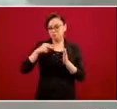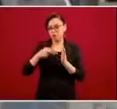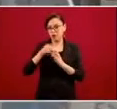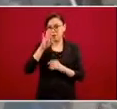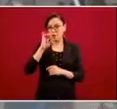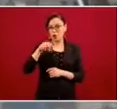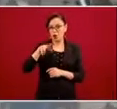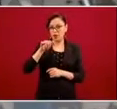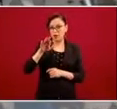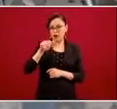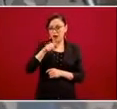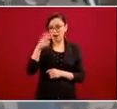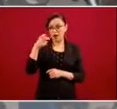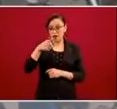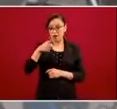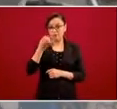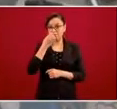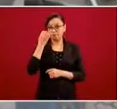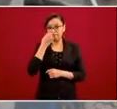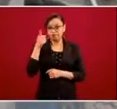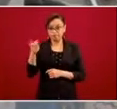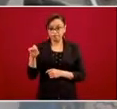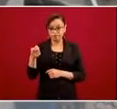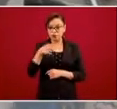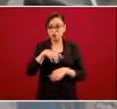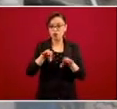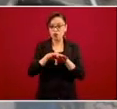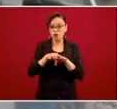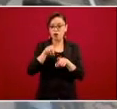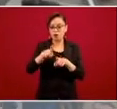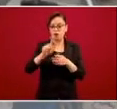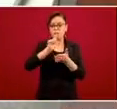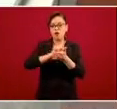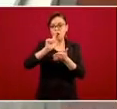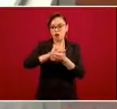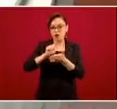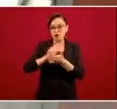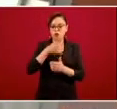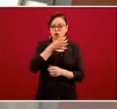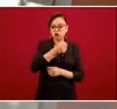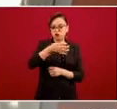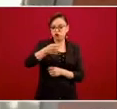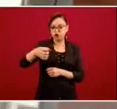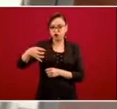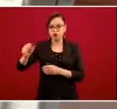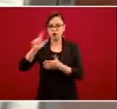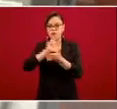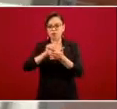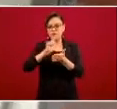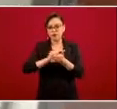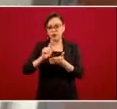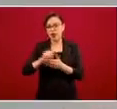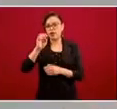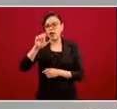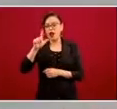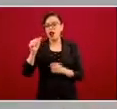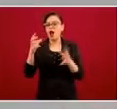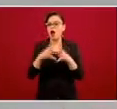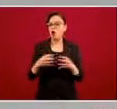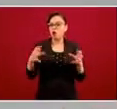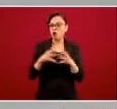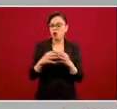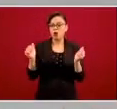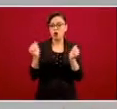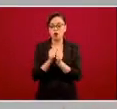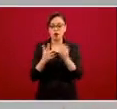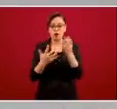were developed by biochemistry specialists of our university. We use a dosifier